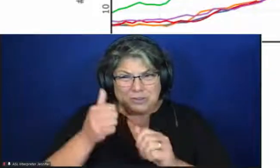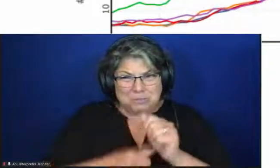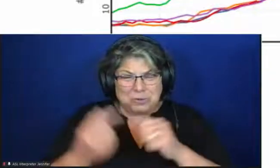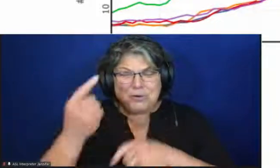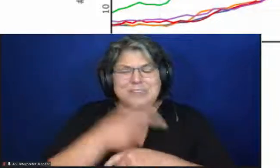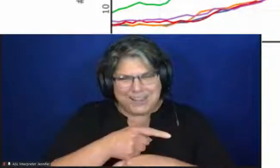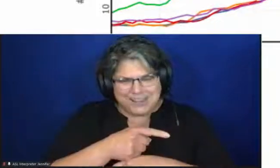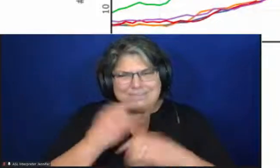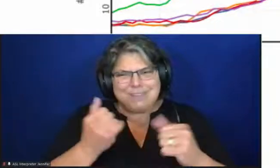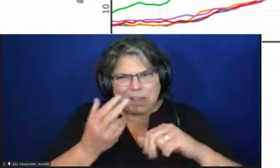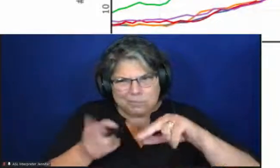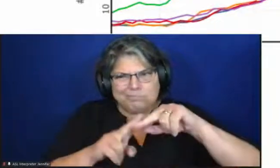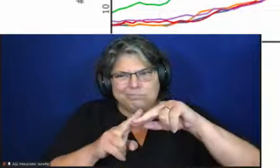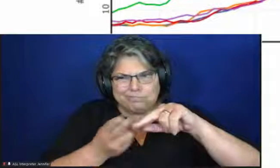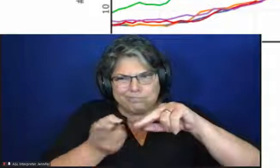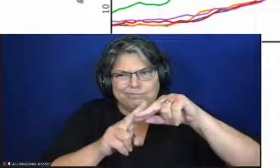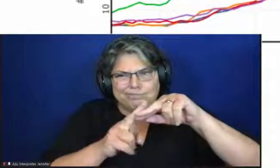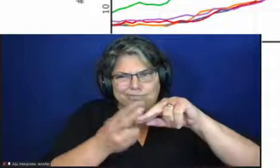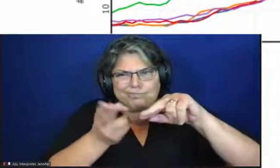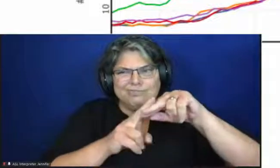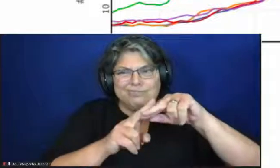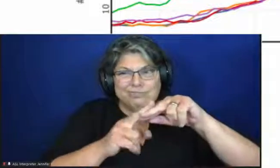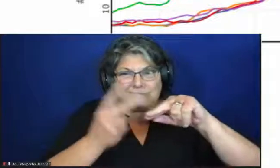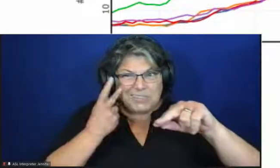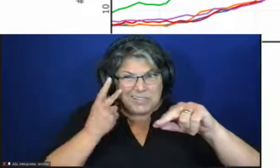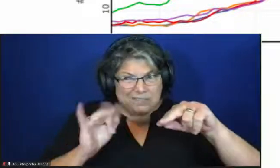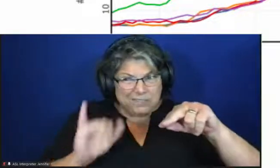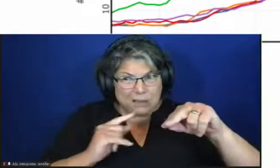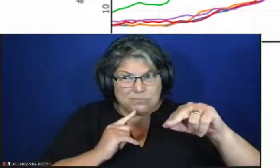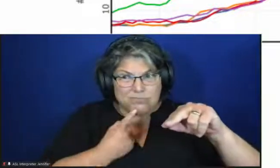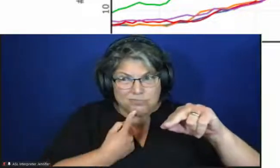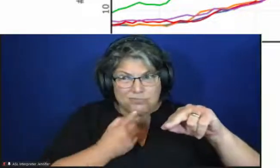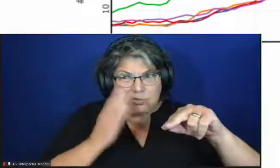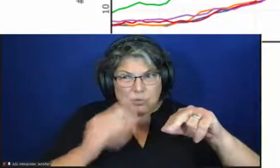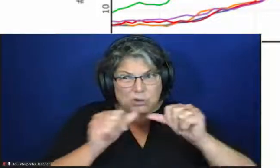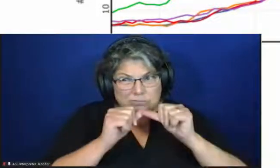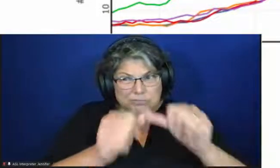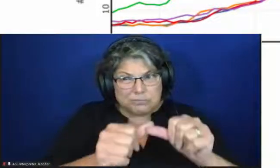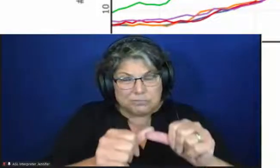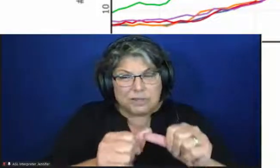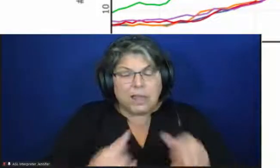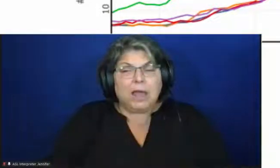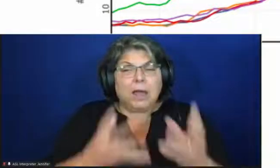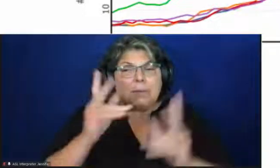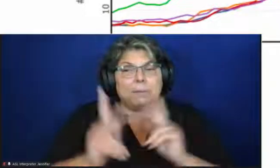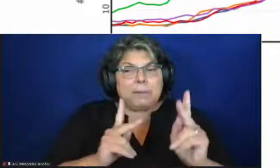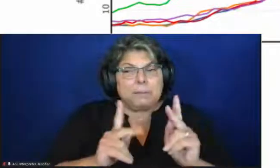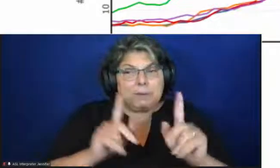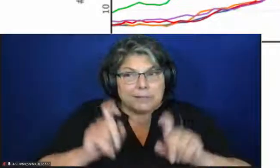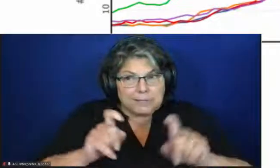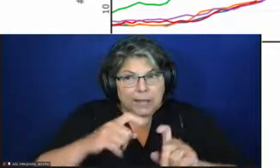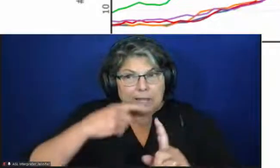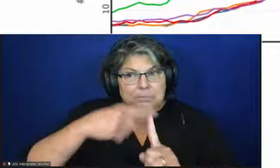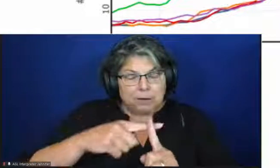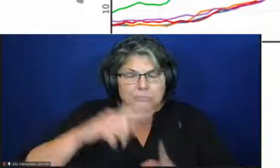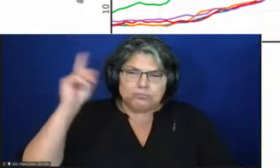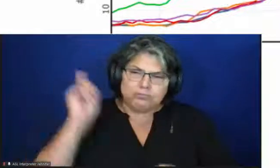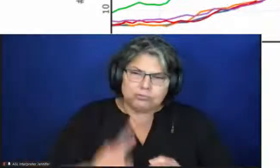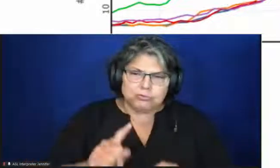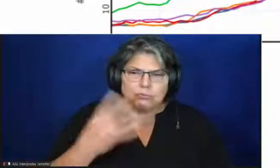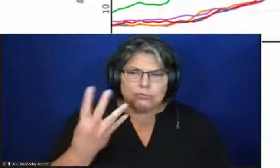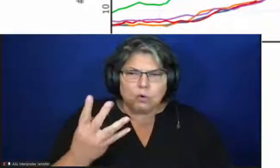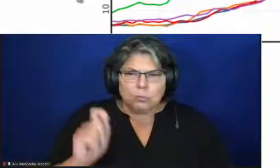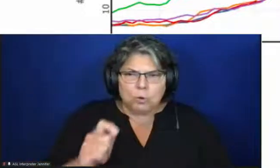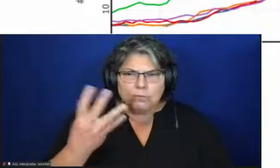we'll have to follow this to see if that is significant. Test positivity is down to 4.4%, and that